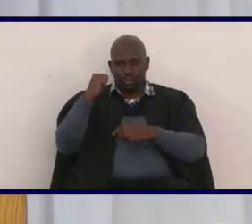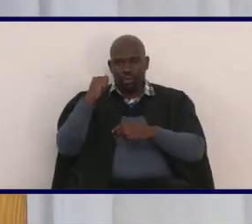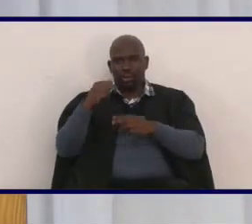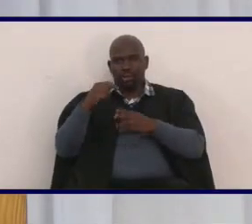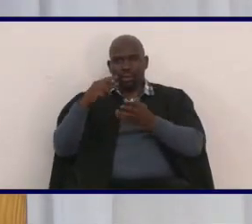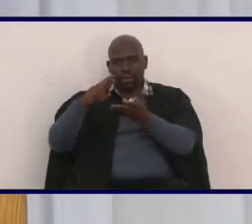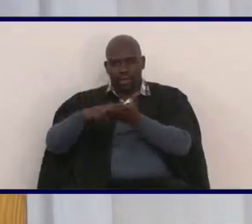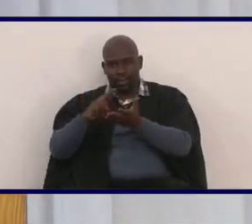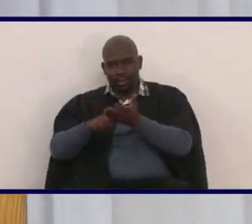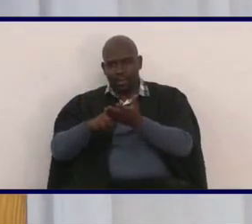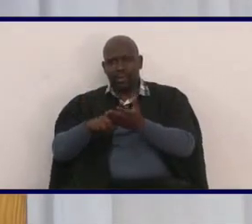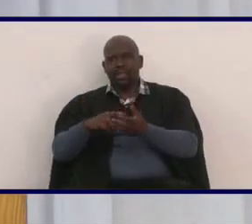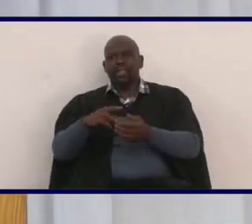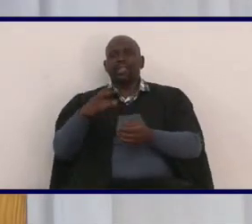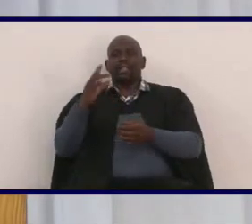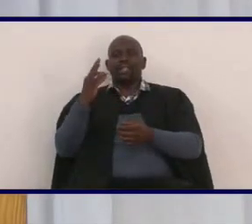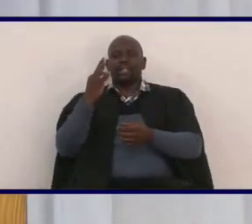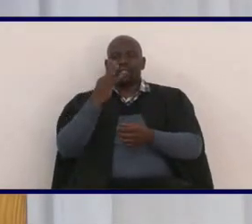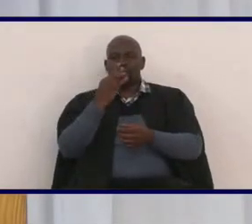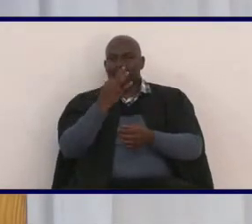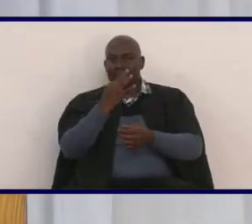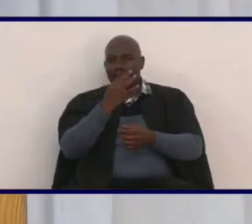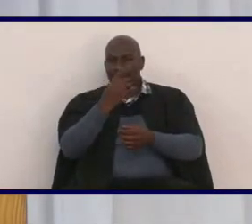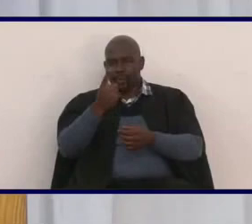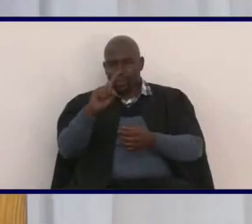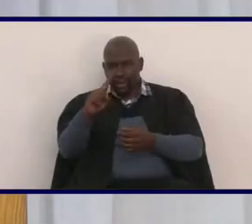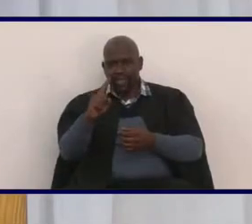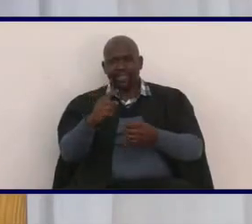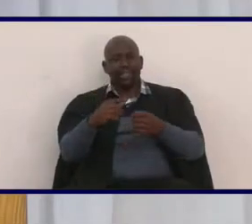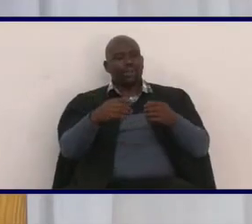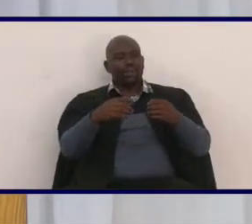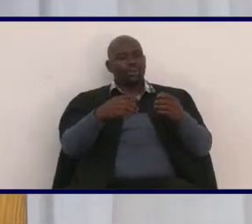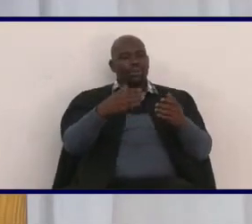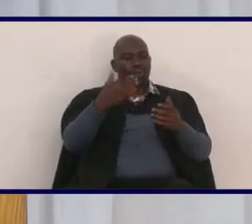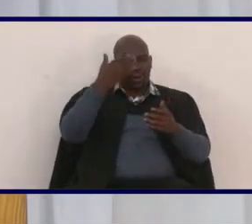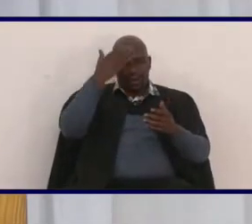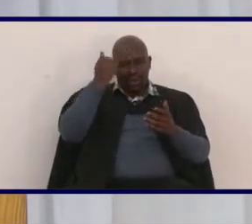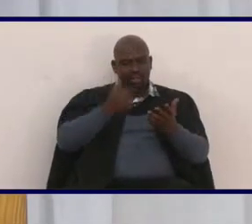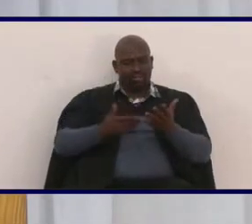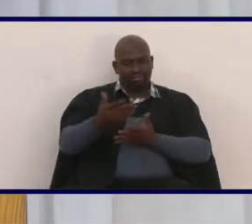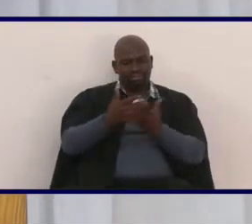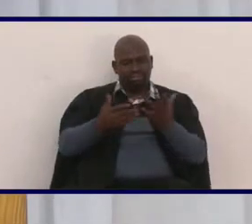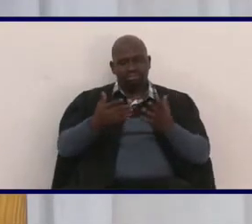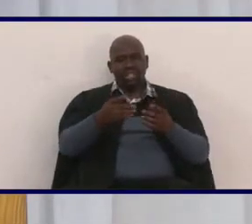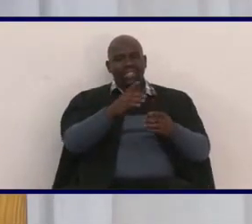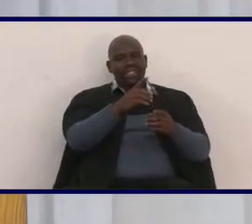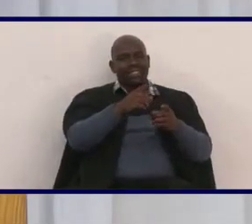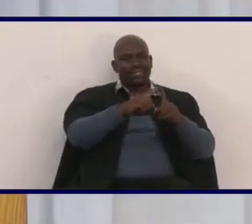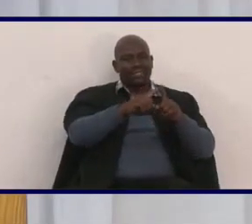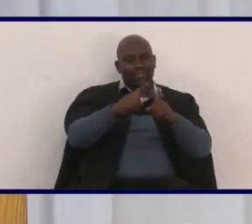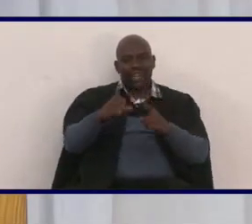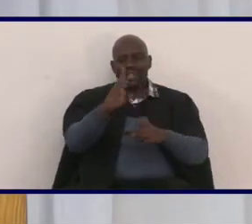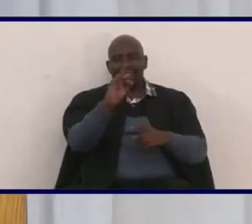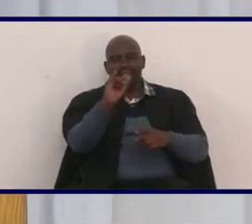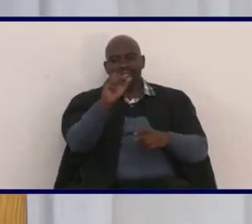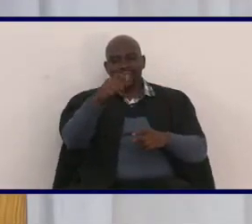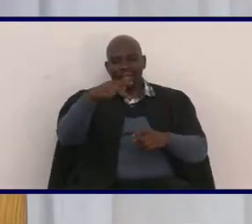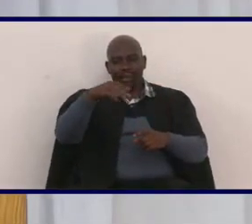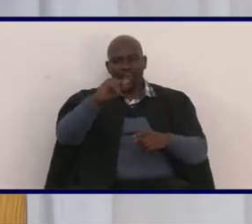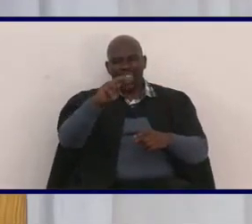lack of transdisciplinary developments in universities are partly to blame for damaging the